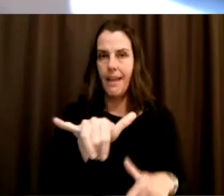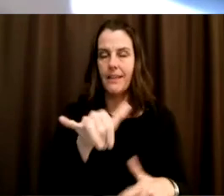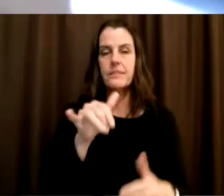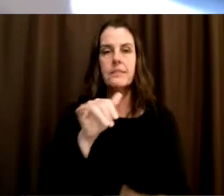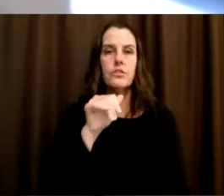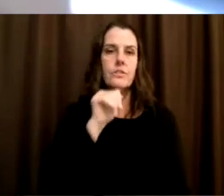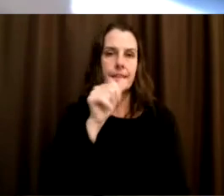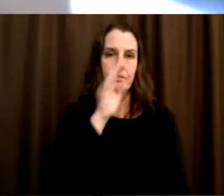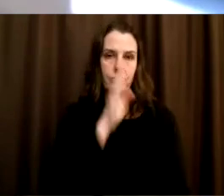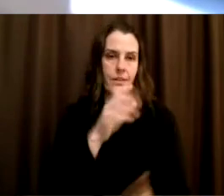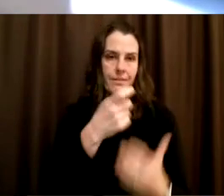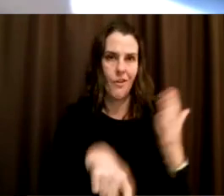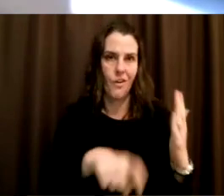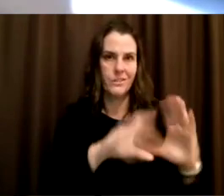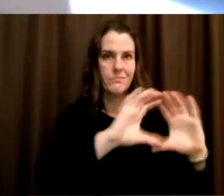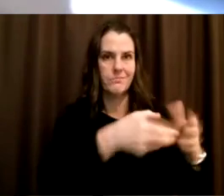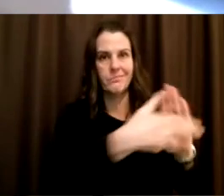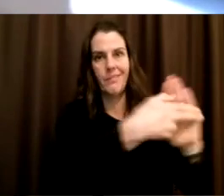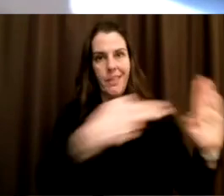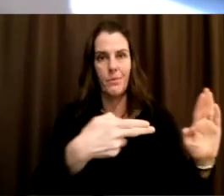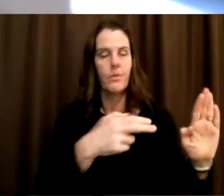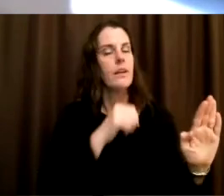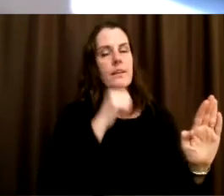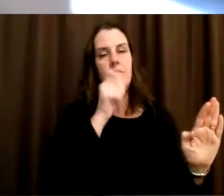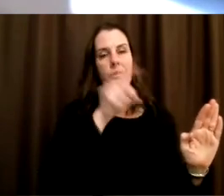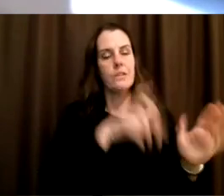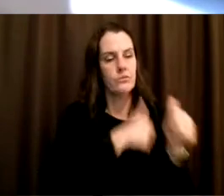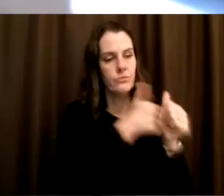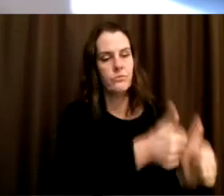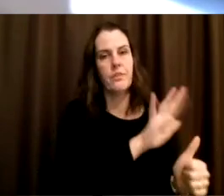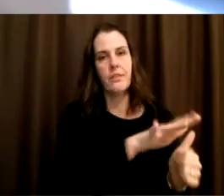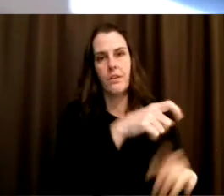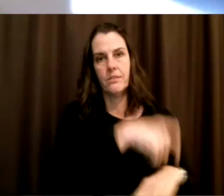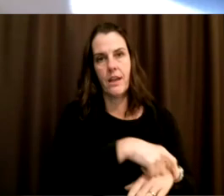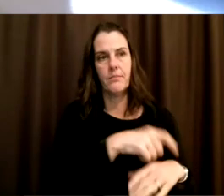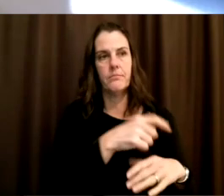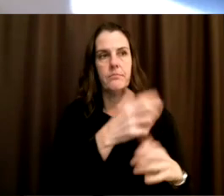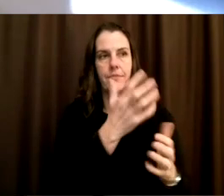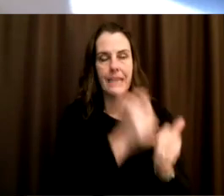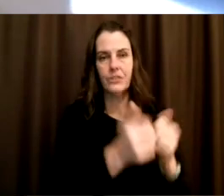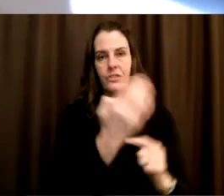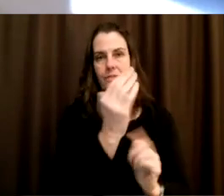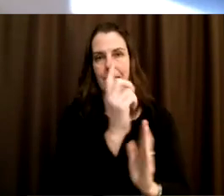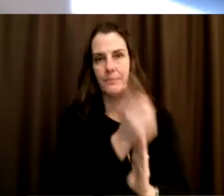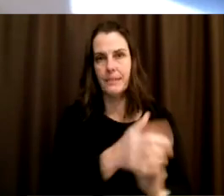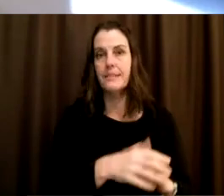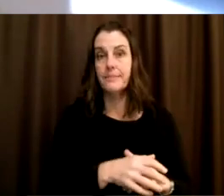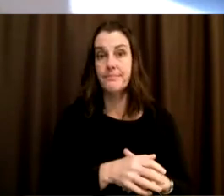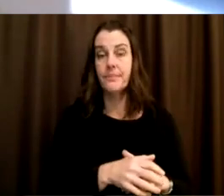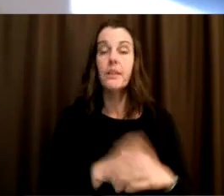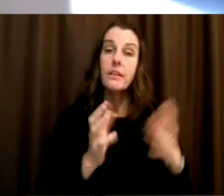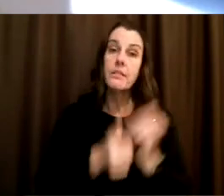cost bucket. And you would not need to track their time to the quarter of an hour. And in